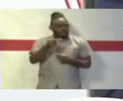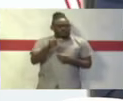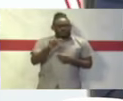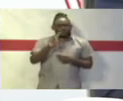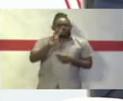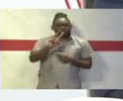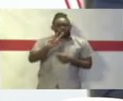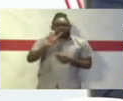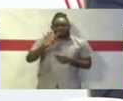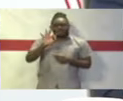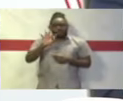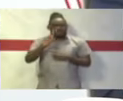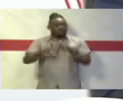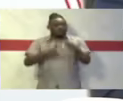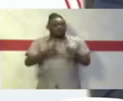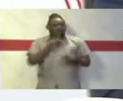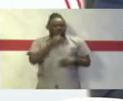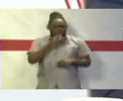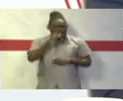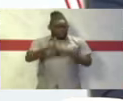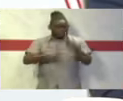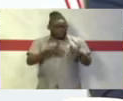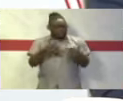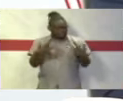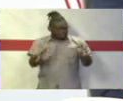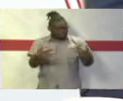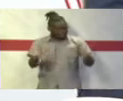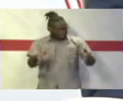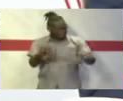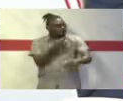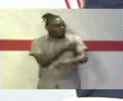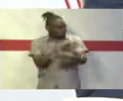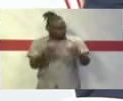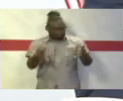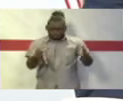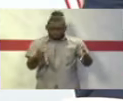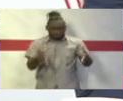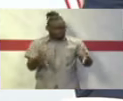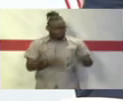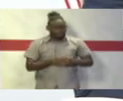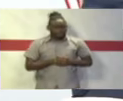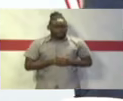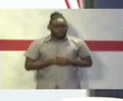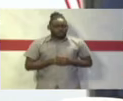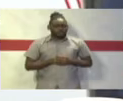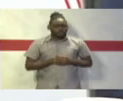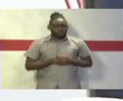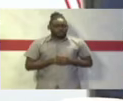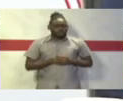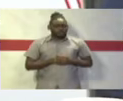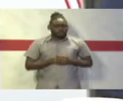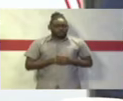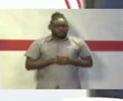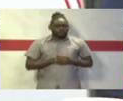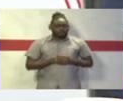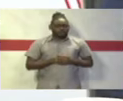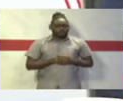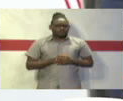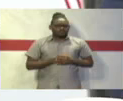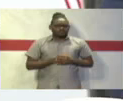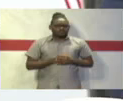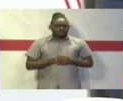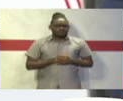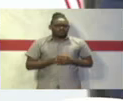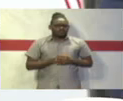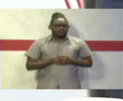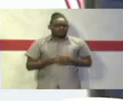1,249 elderly persons at those homes. The NCRHA staff